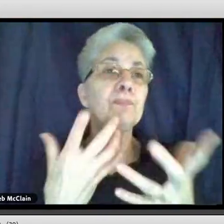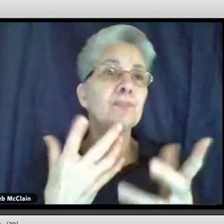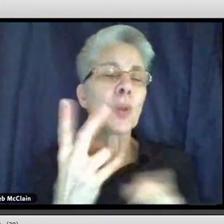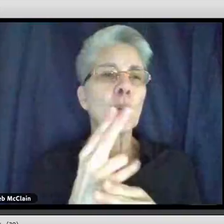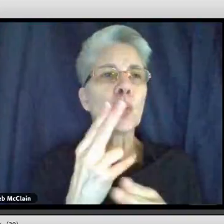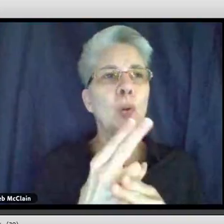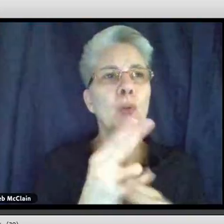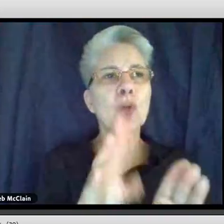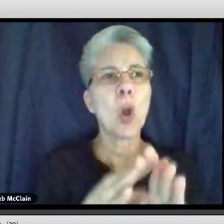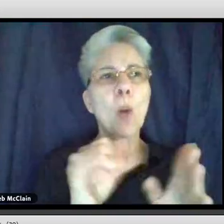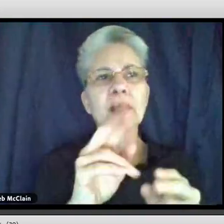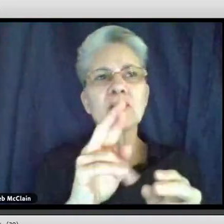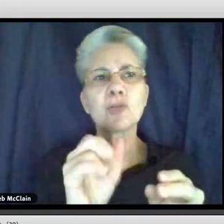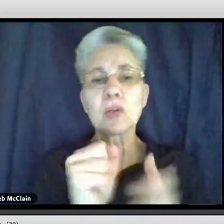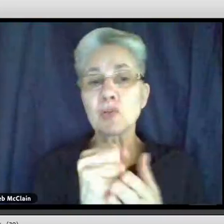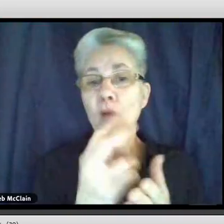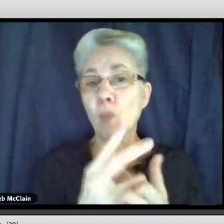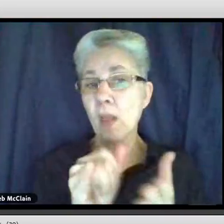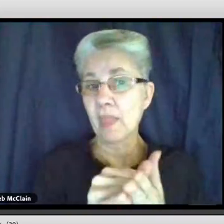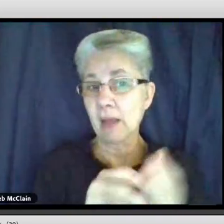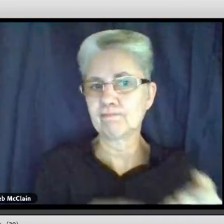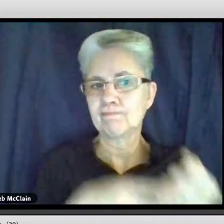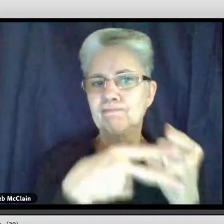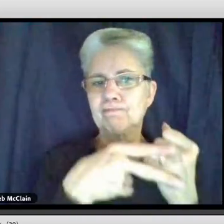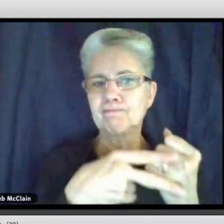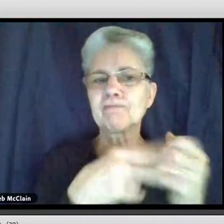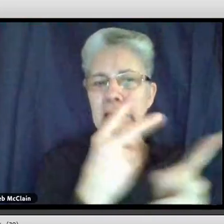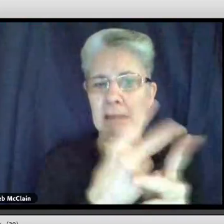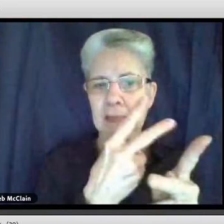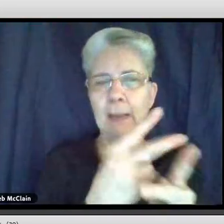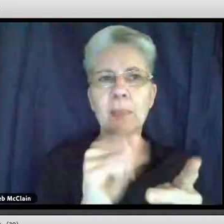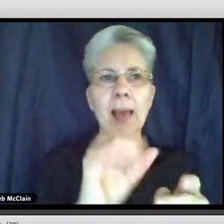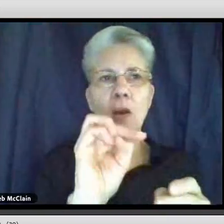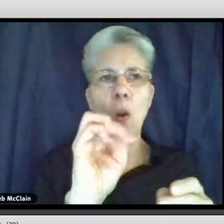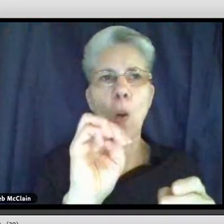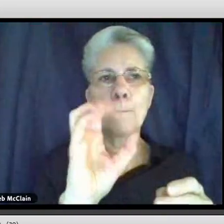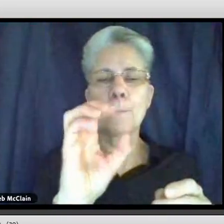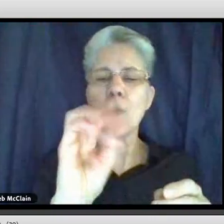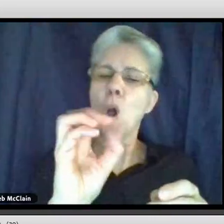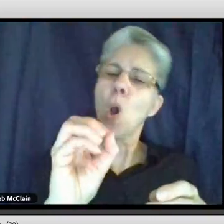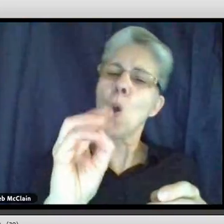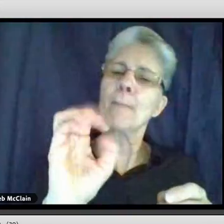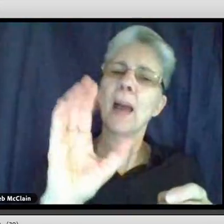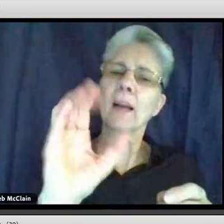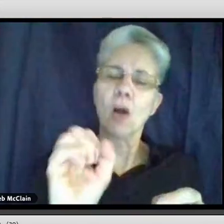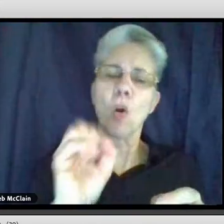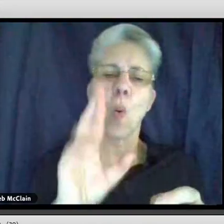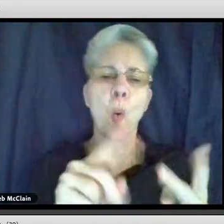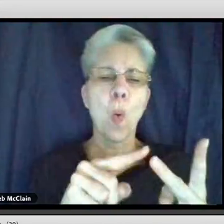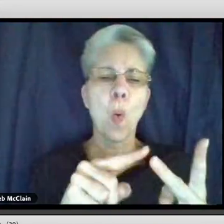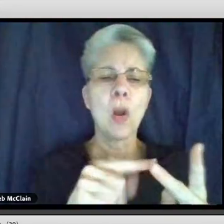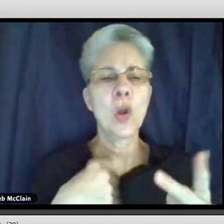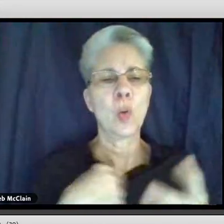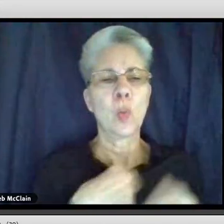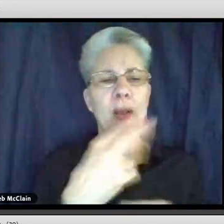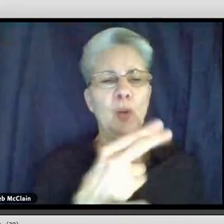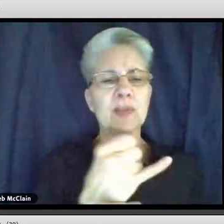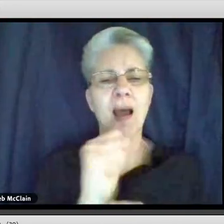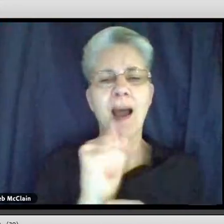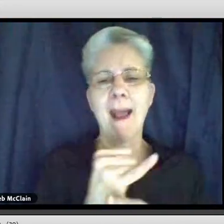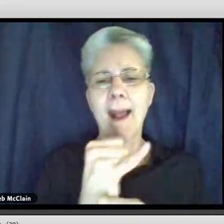use an open source software that you house in-house, like Omeka, or we use Islandora here